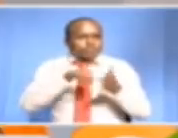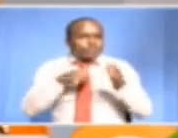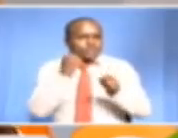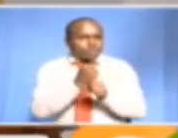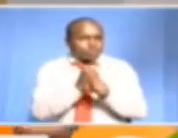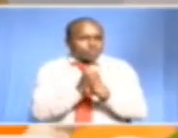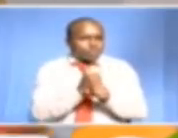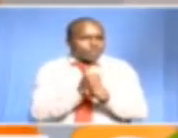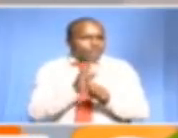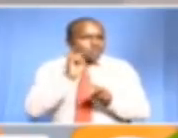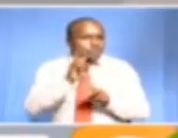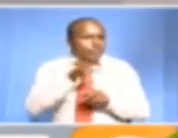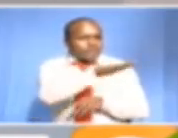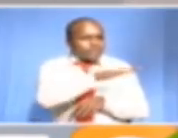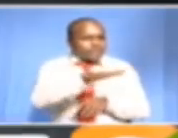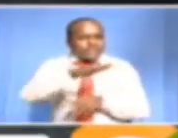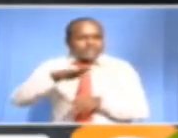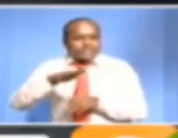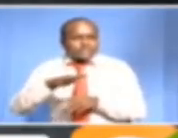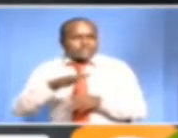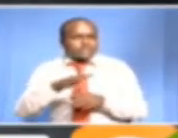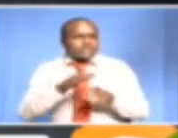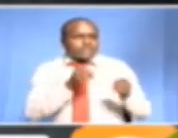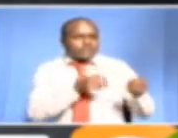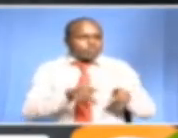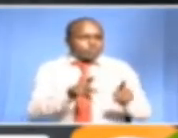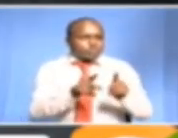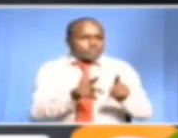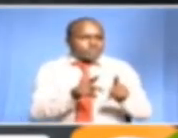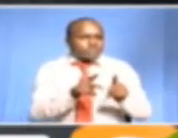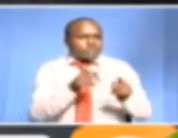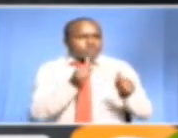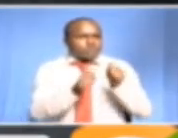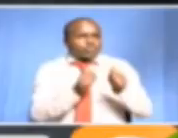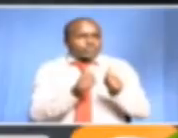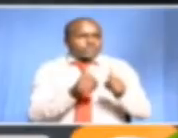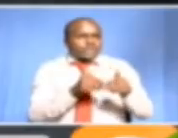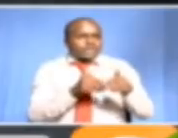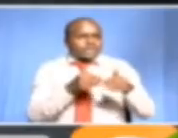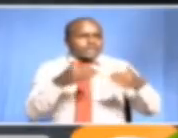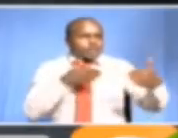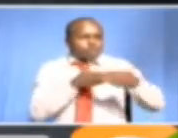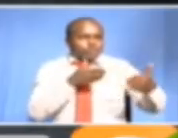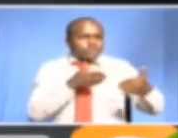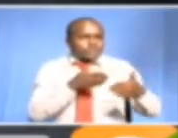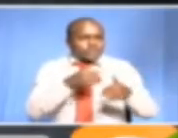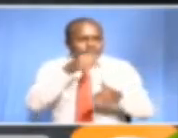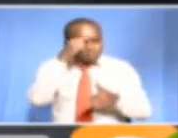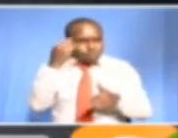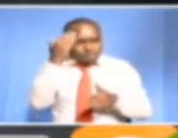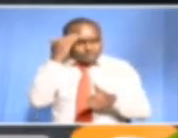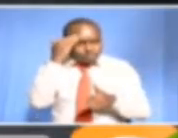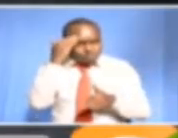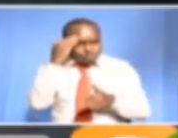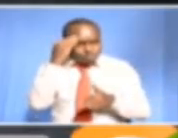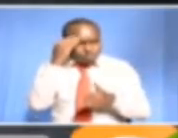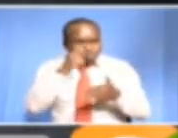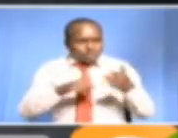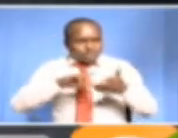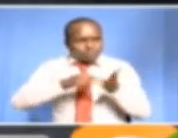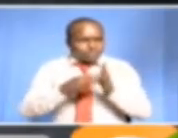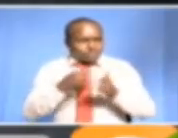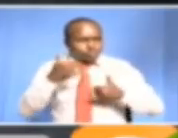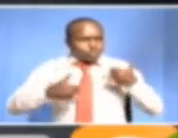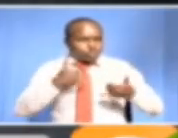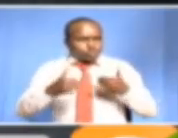to look at those areas, those structures, those opportunities that are actually closed, because I know what it means to enjoy those rooms when